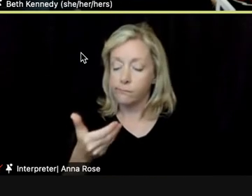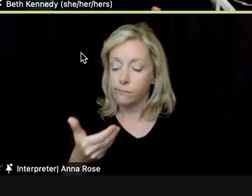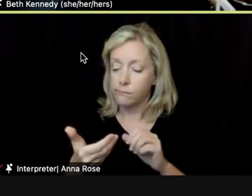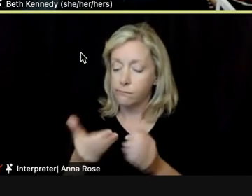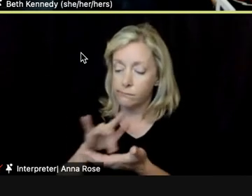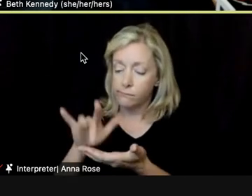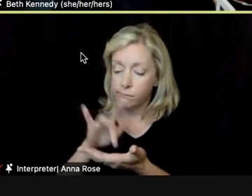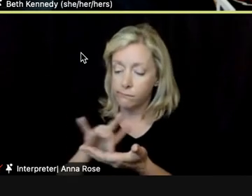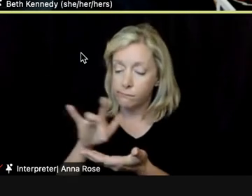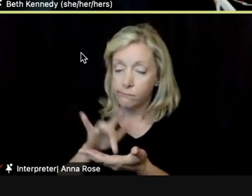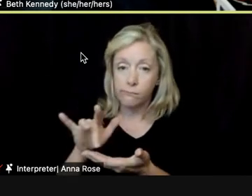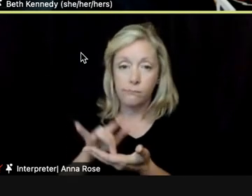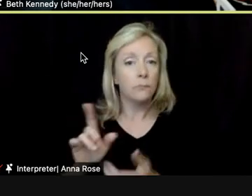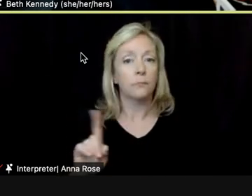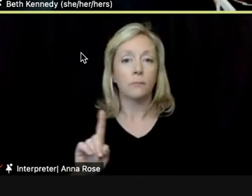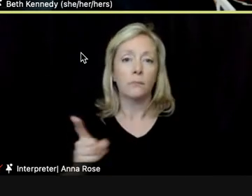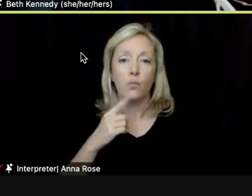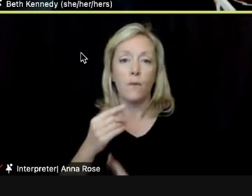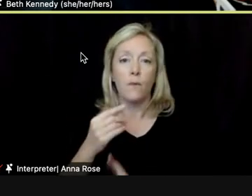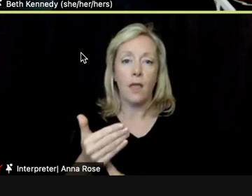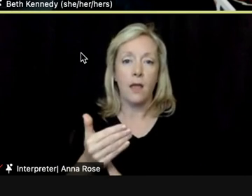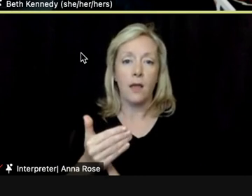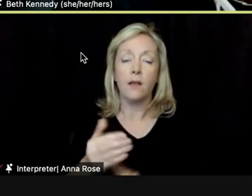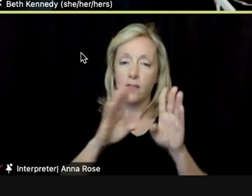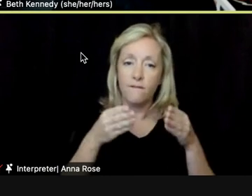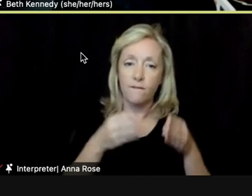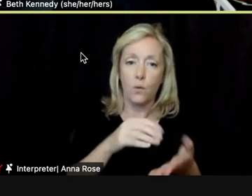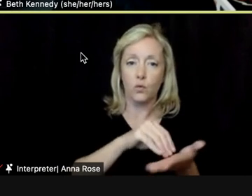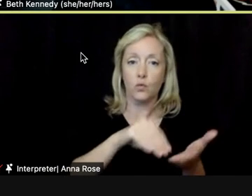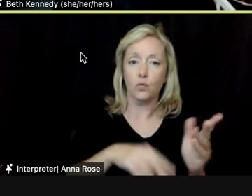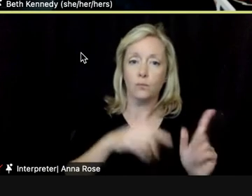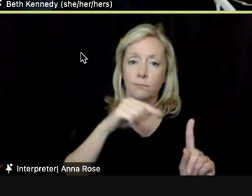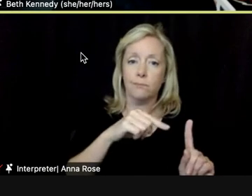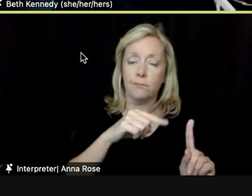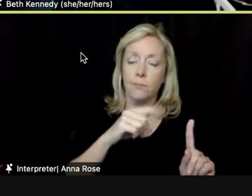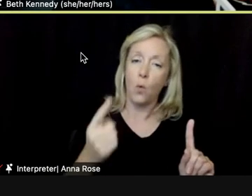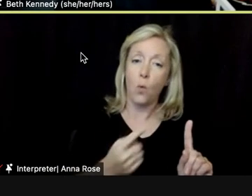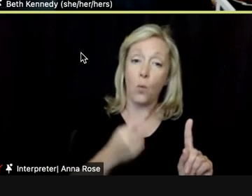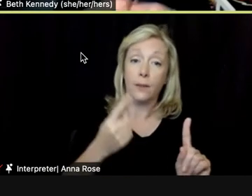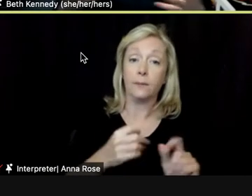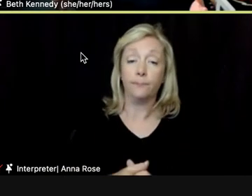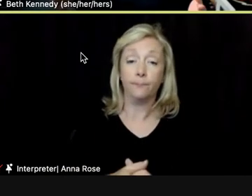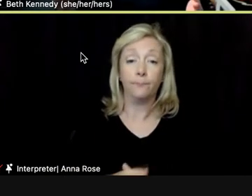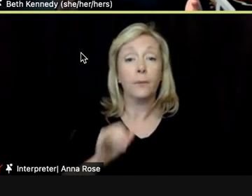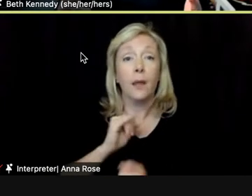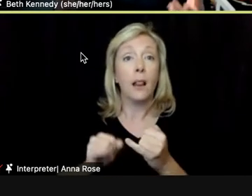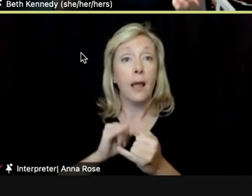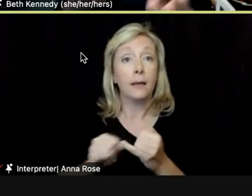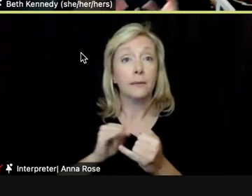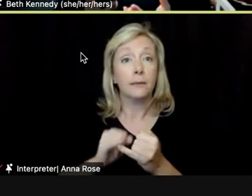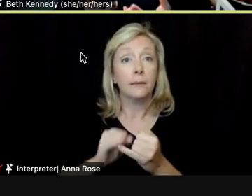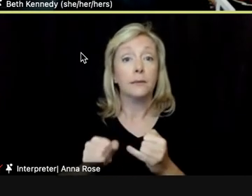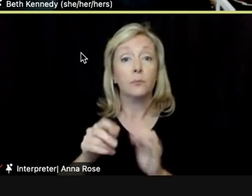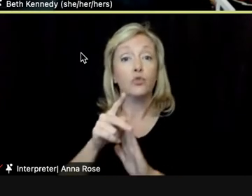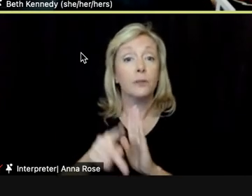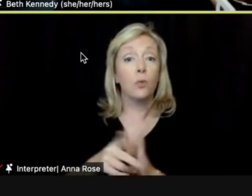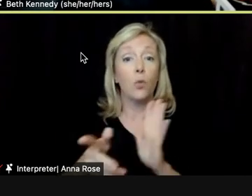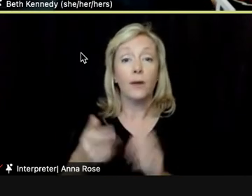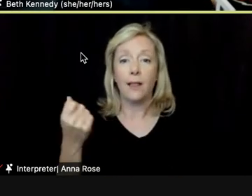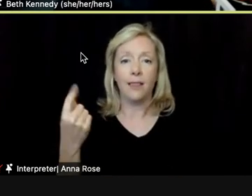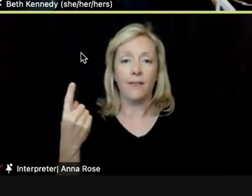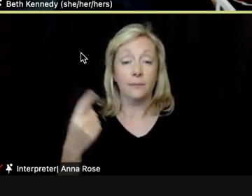student. And then the final one is number 11, and it's the longest one, but it can be summed up as interveners